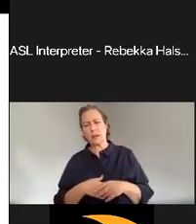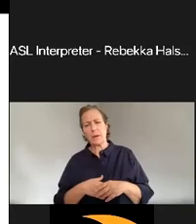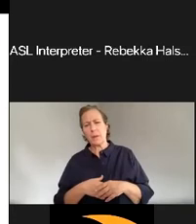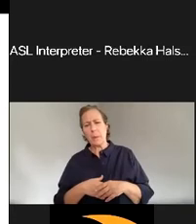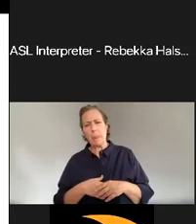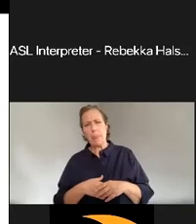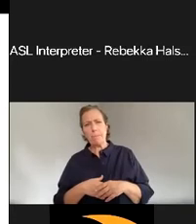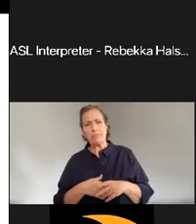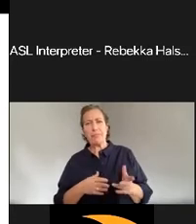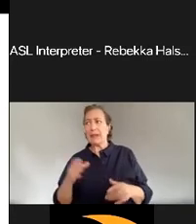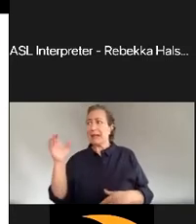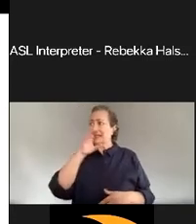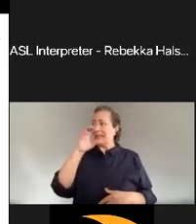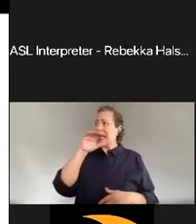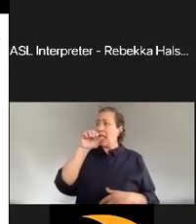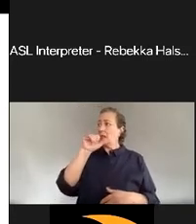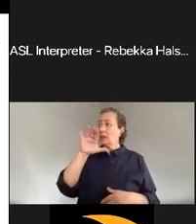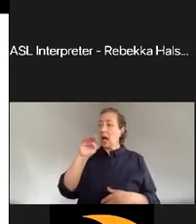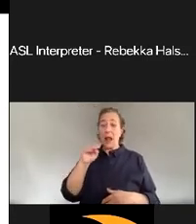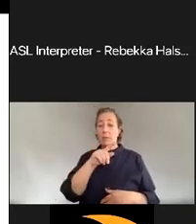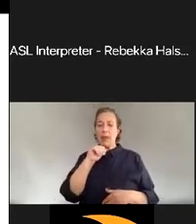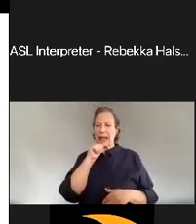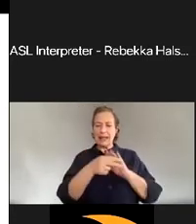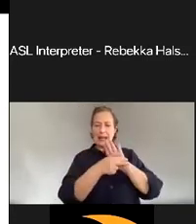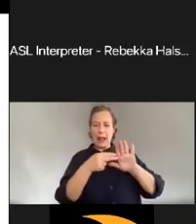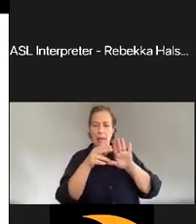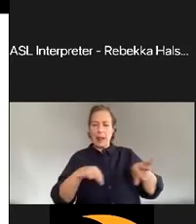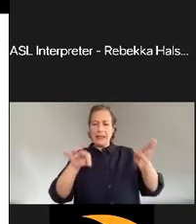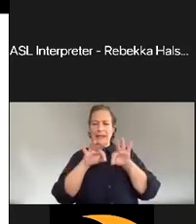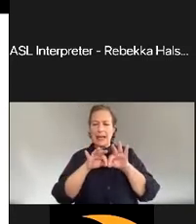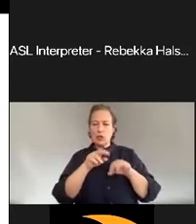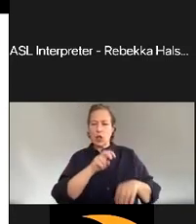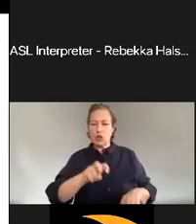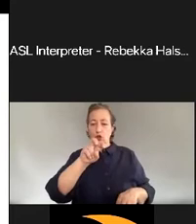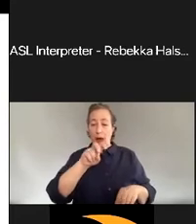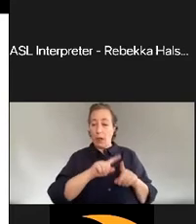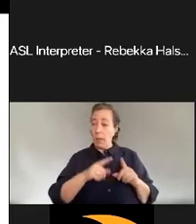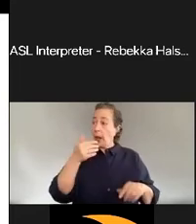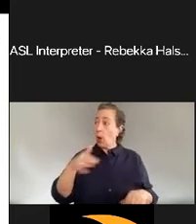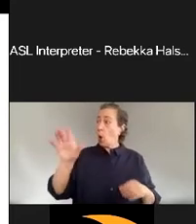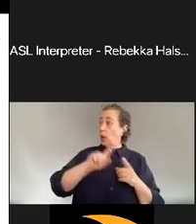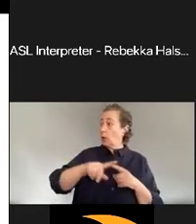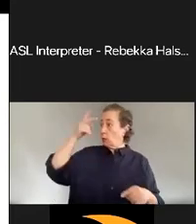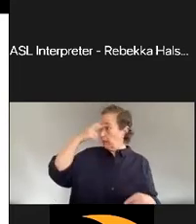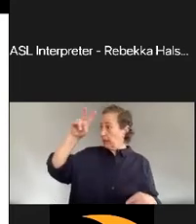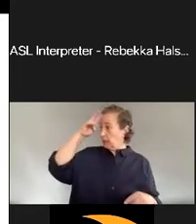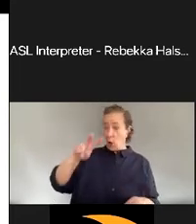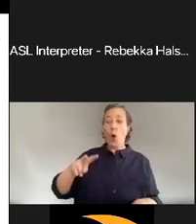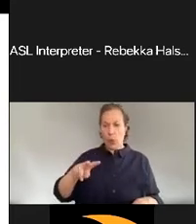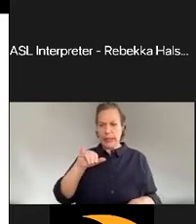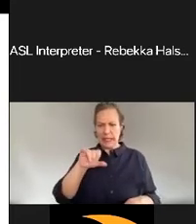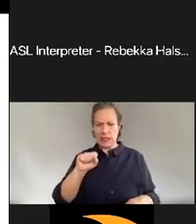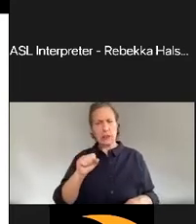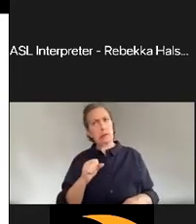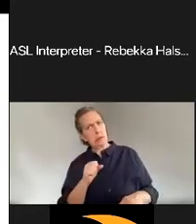travel, including for people with disabilities, whereas going to Tijuana for a weekend on spring break is. So hopefully this will be a thing of